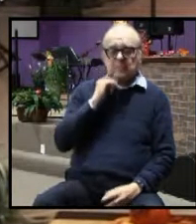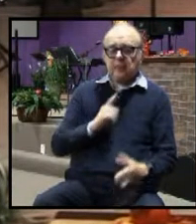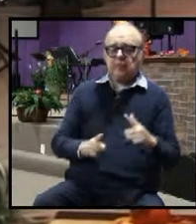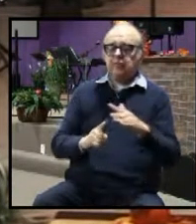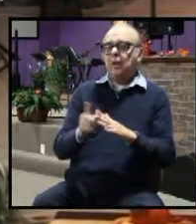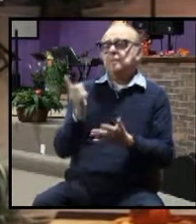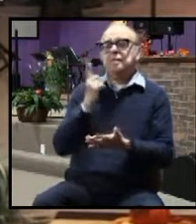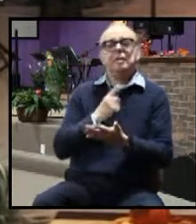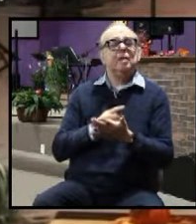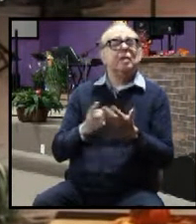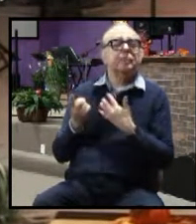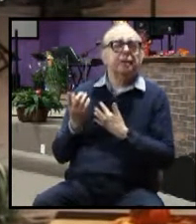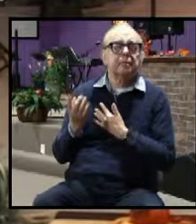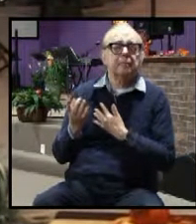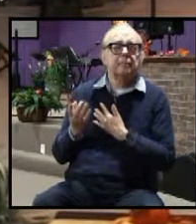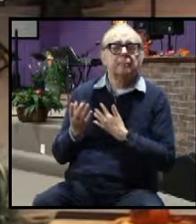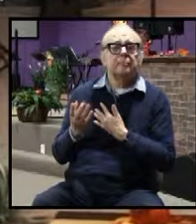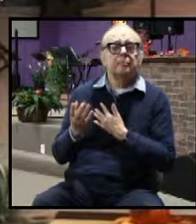If I didn't show up next week